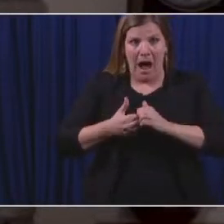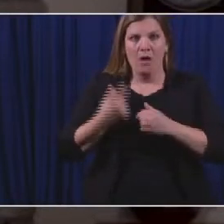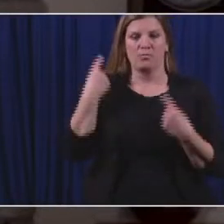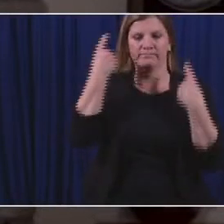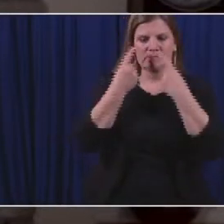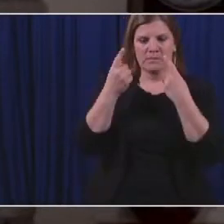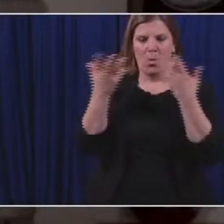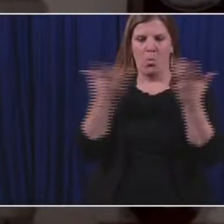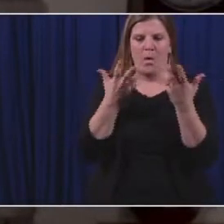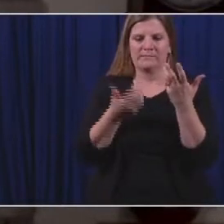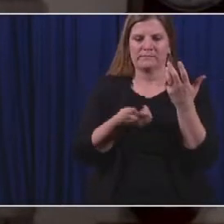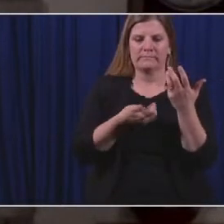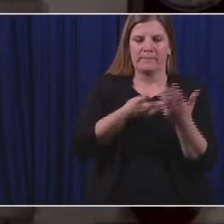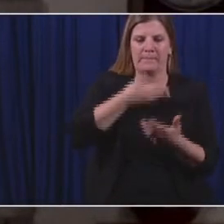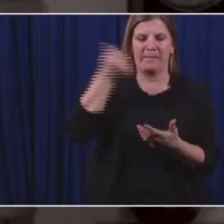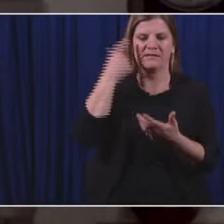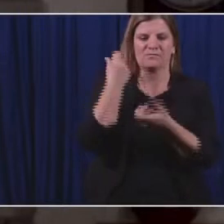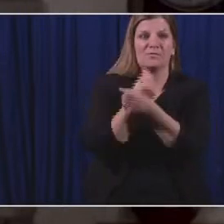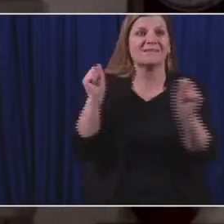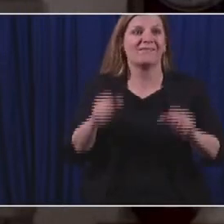slowing the spread.